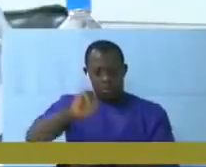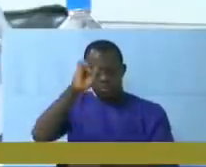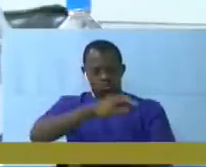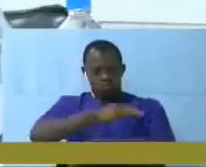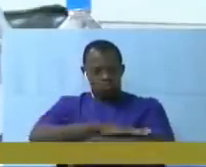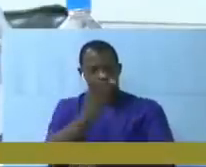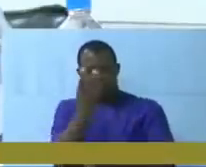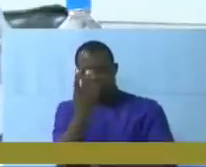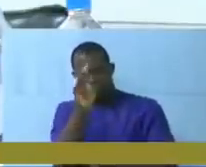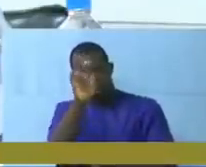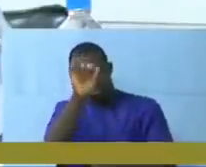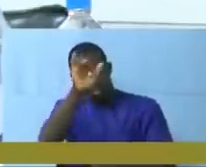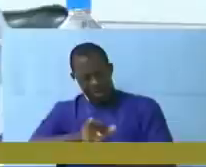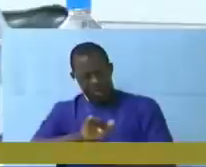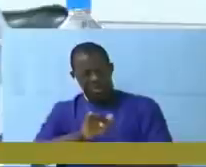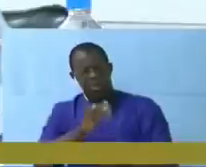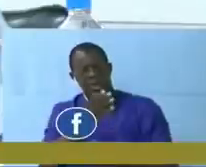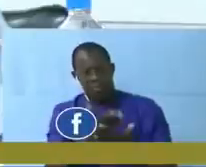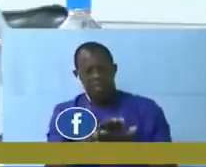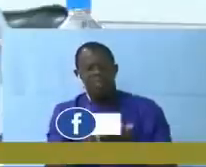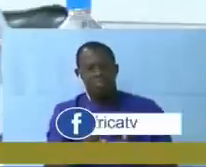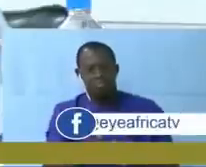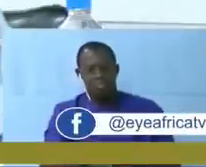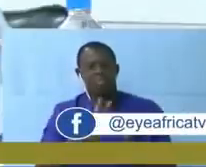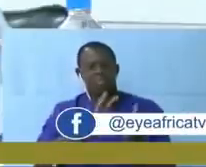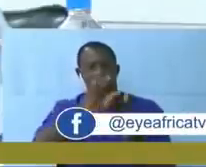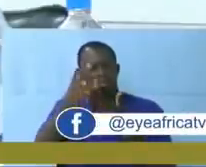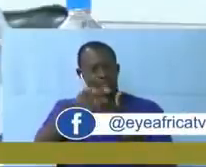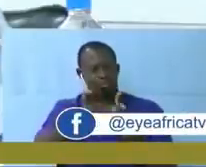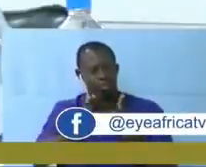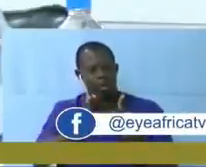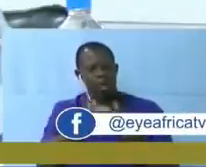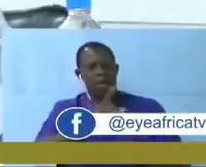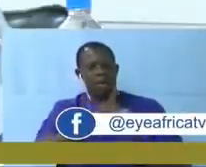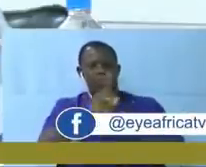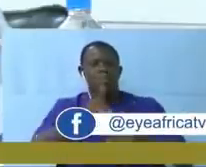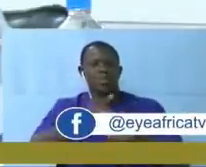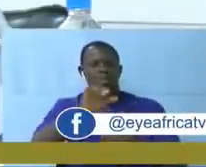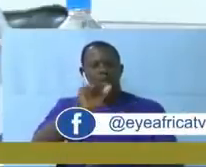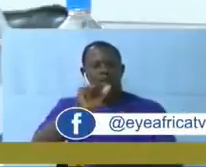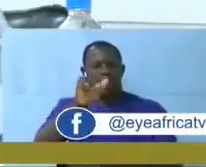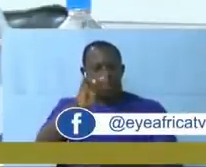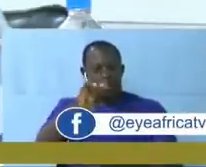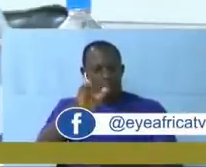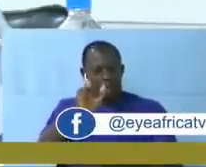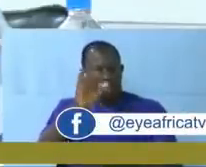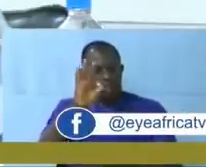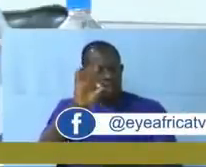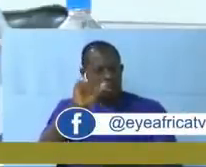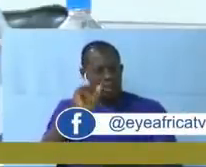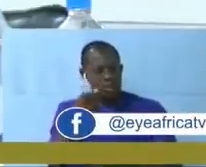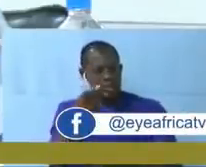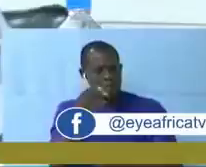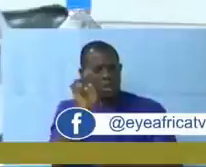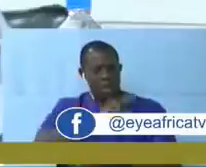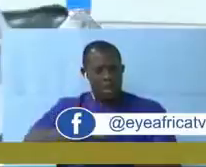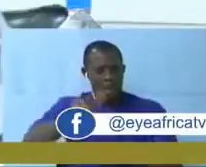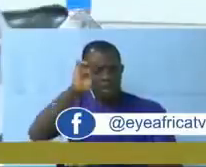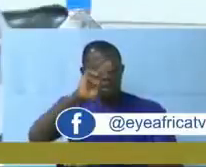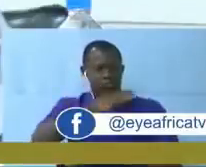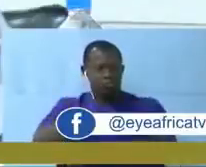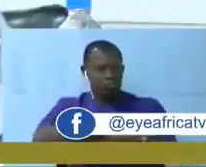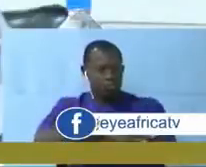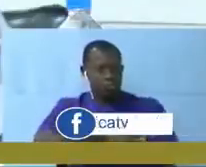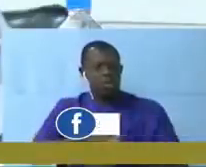I then went to Amitage High School. Jangé na fa nak ba ñaari at gannaaw lolou ma jall dem Amitage High School.